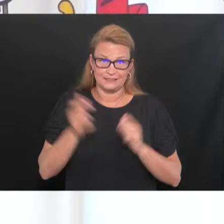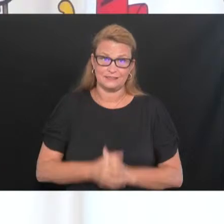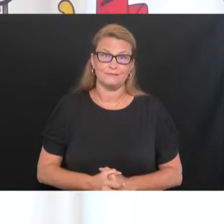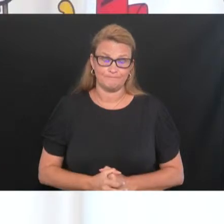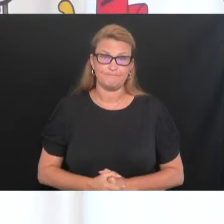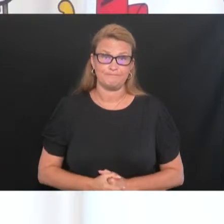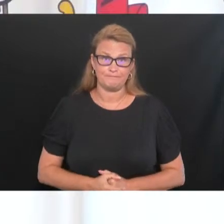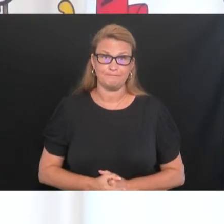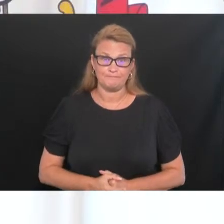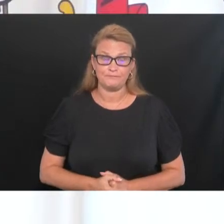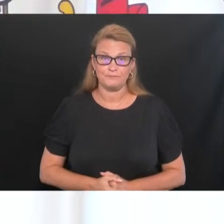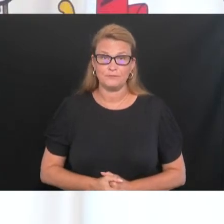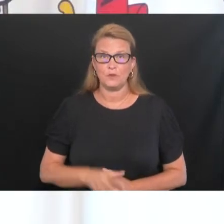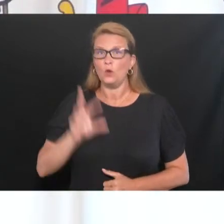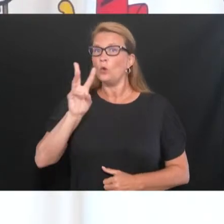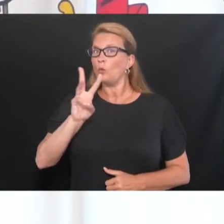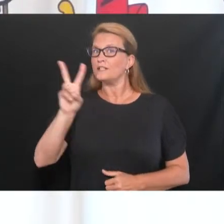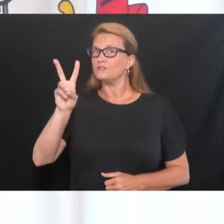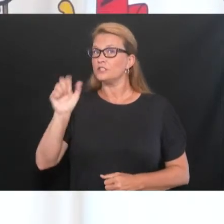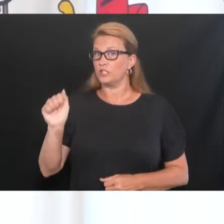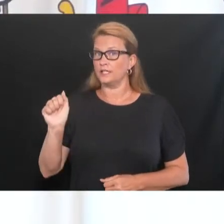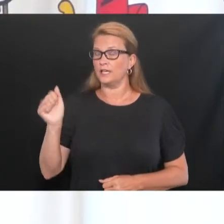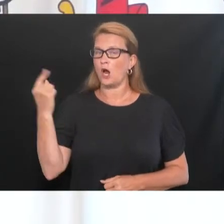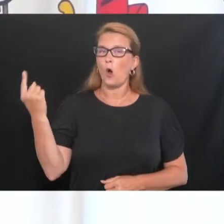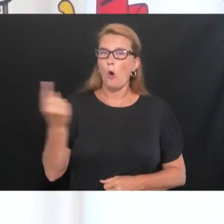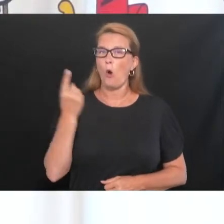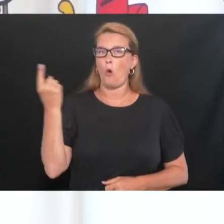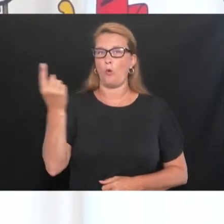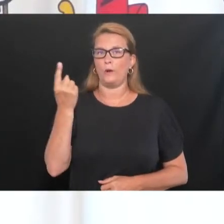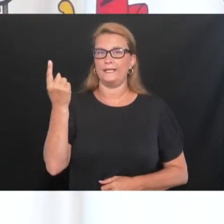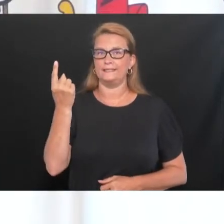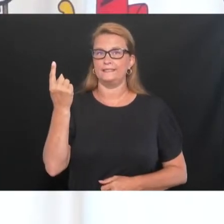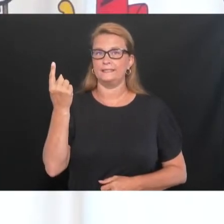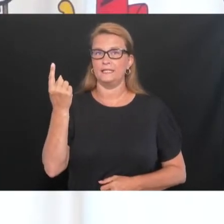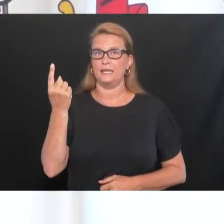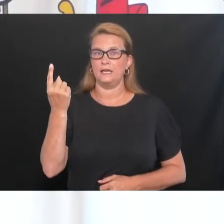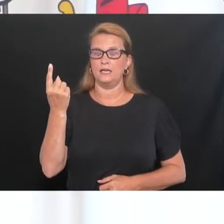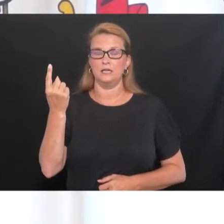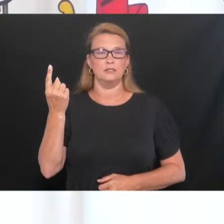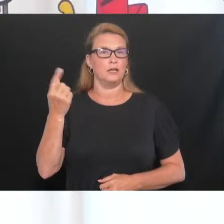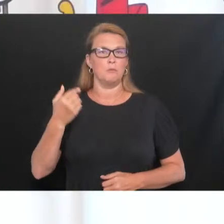And West Virginia has always been on the forefront.